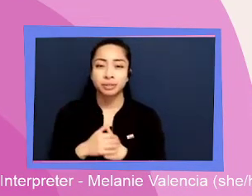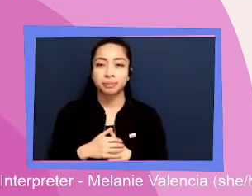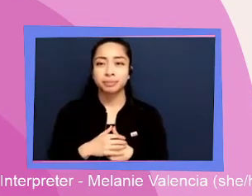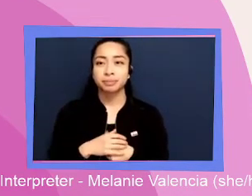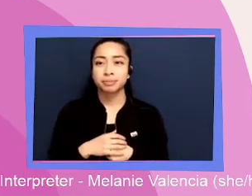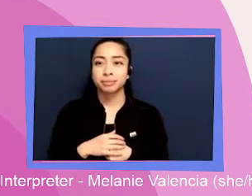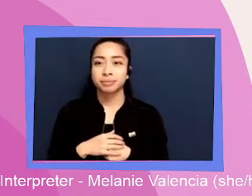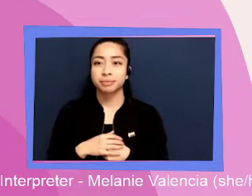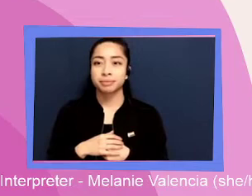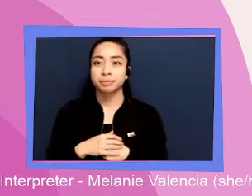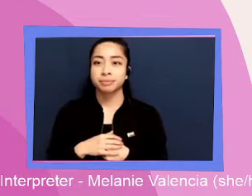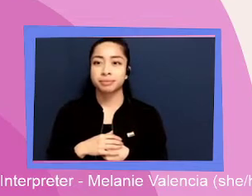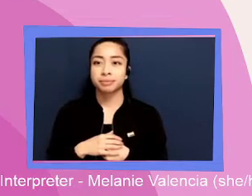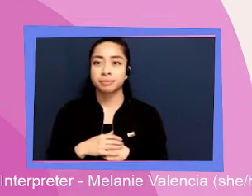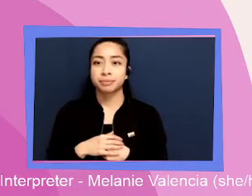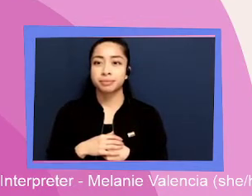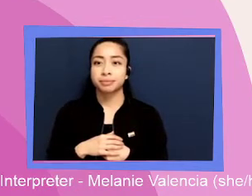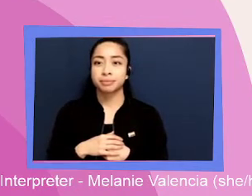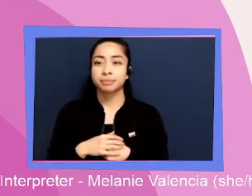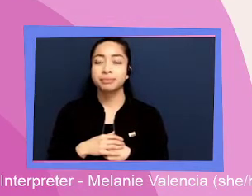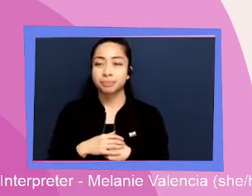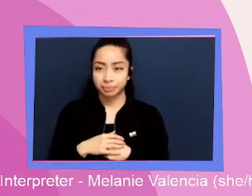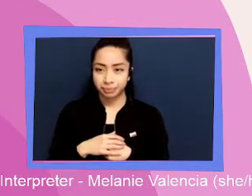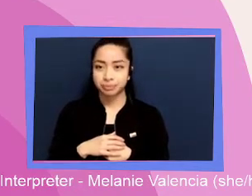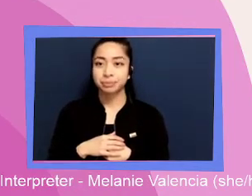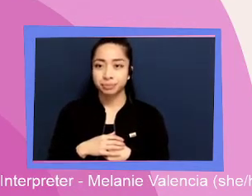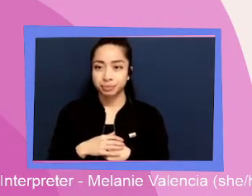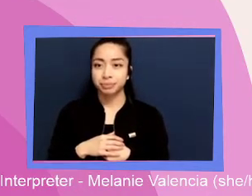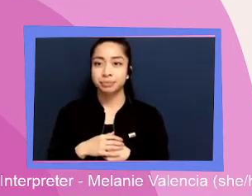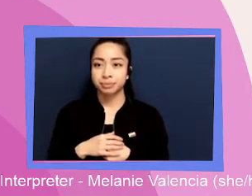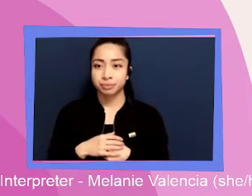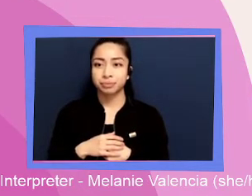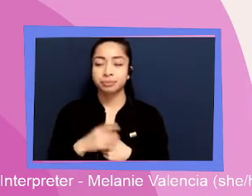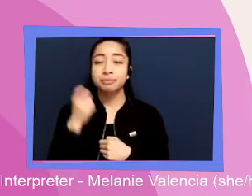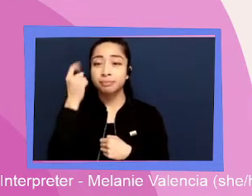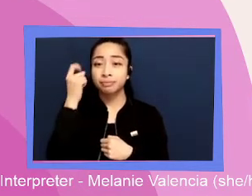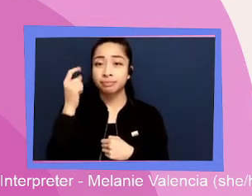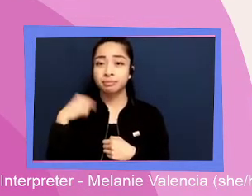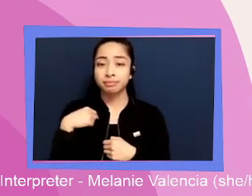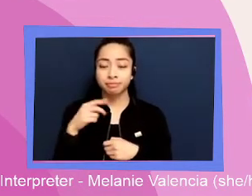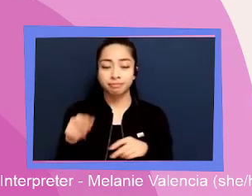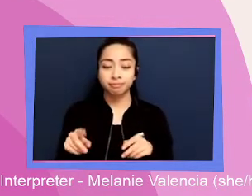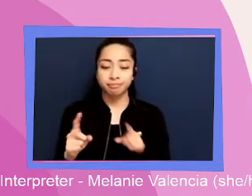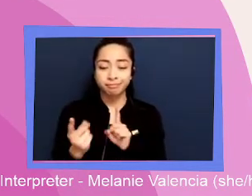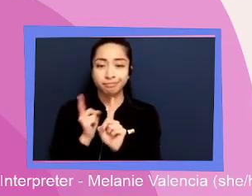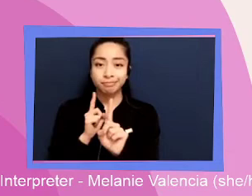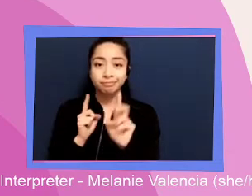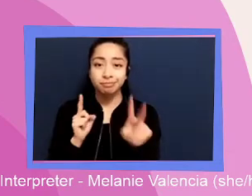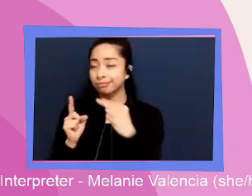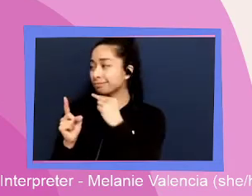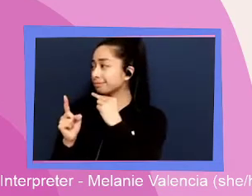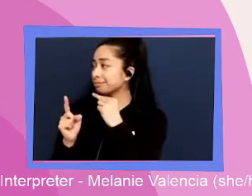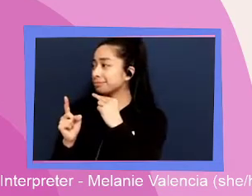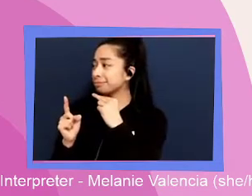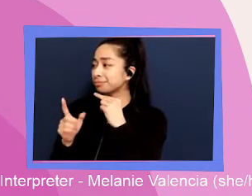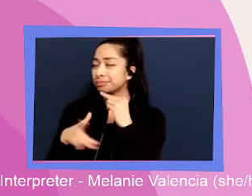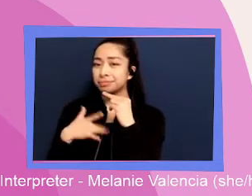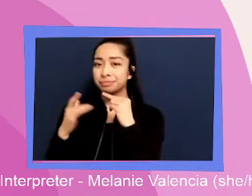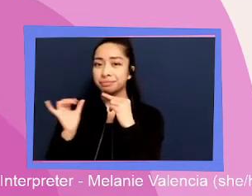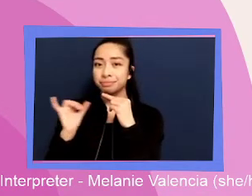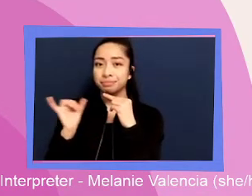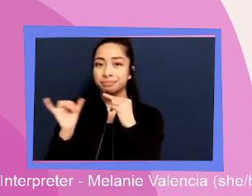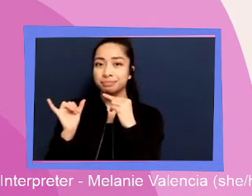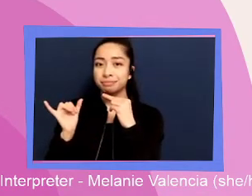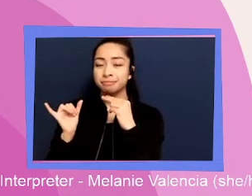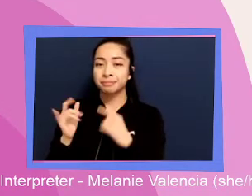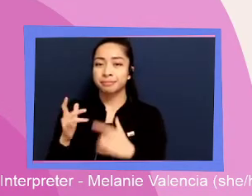hers. As though Jamie could read Deanna's mind, she cast a glance back over her shoulder. A gleam of heat in her eyes had every muscle